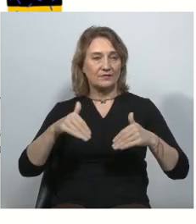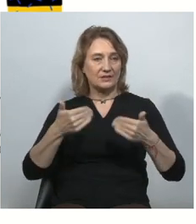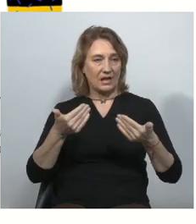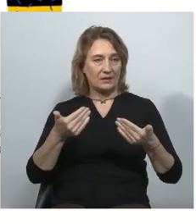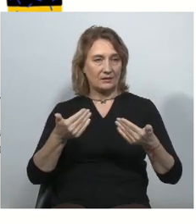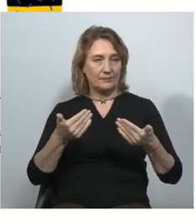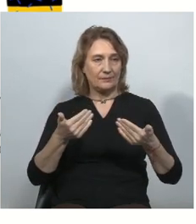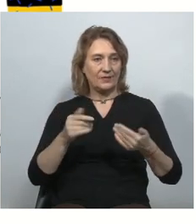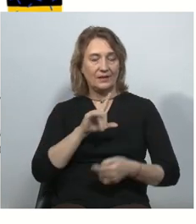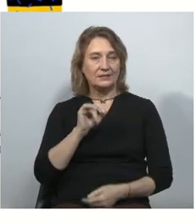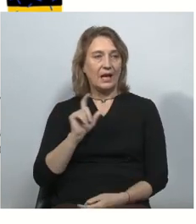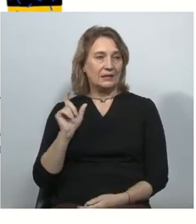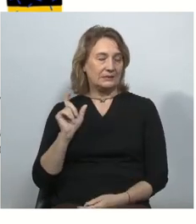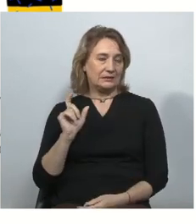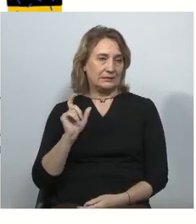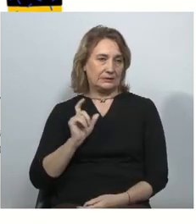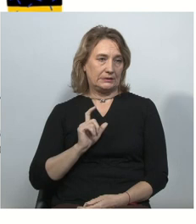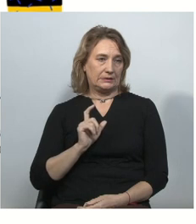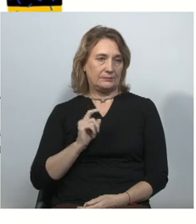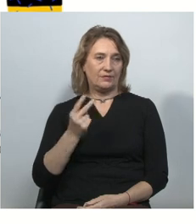slide, slide number five,